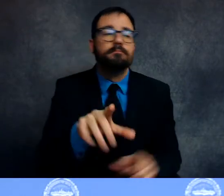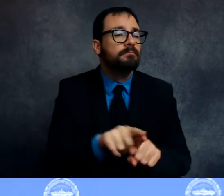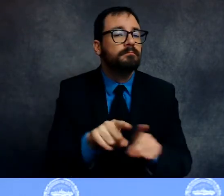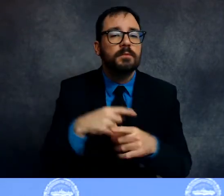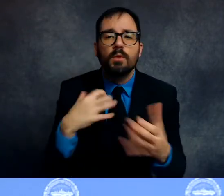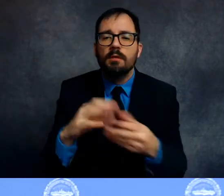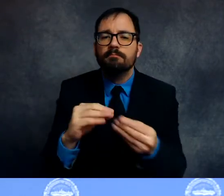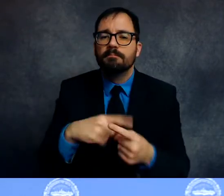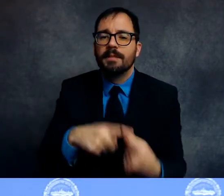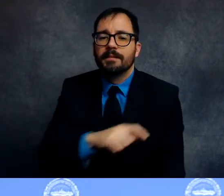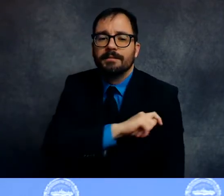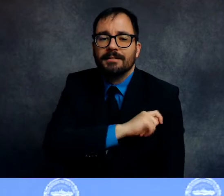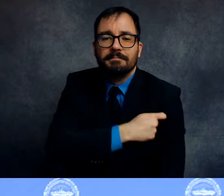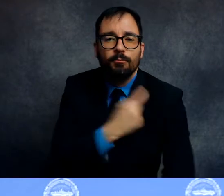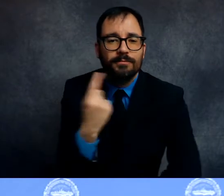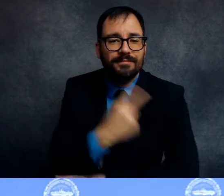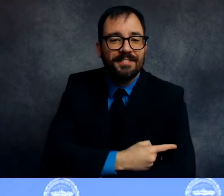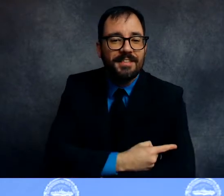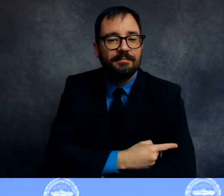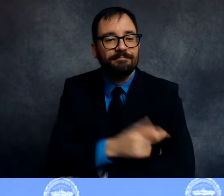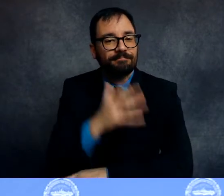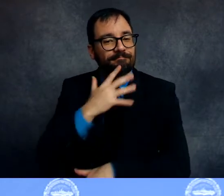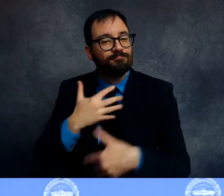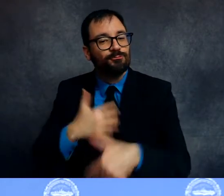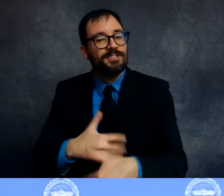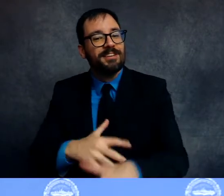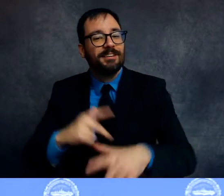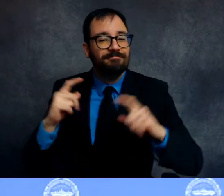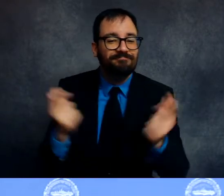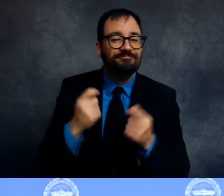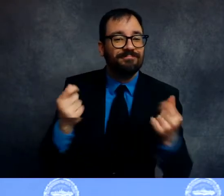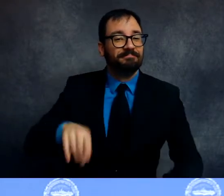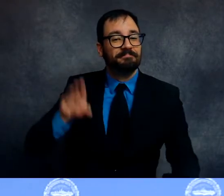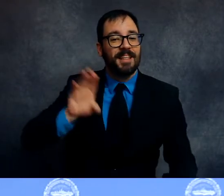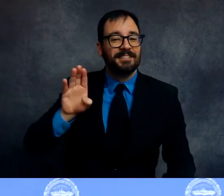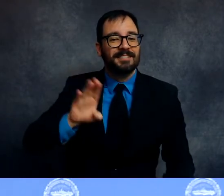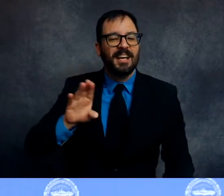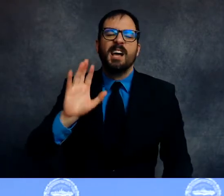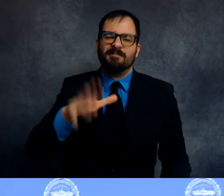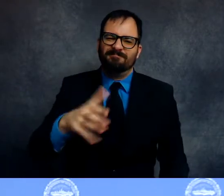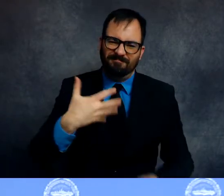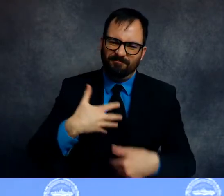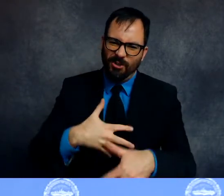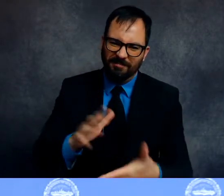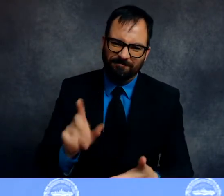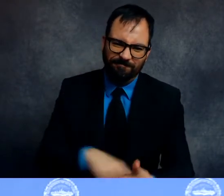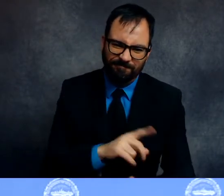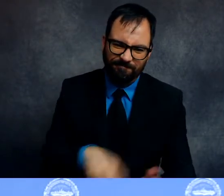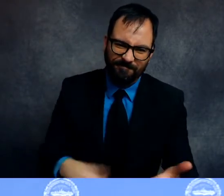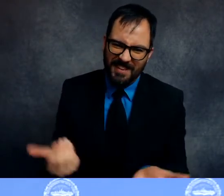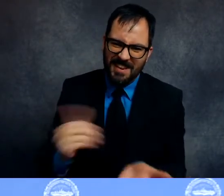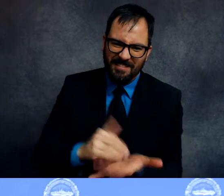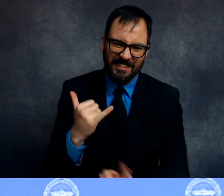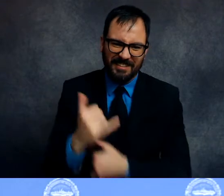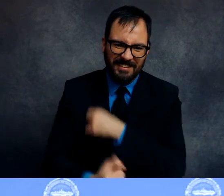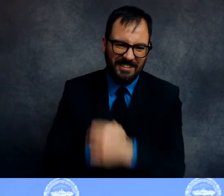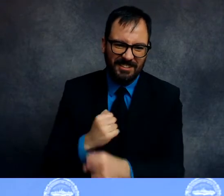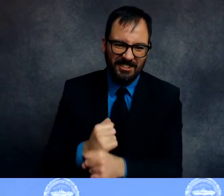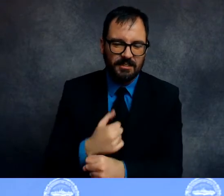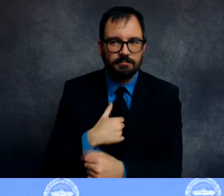have a message also on the St. Patrick's Day, Evacuation Day, Weekend Day celebrations that we have here in the